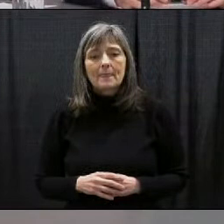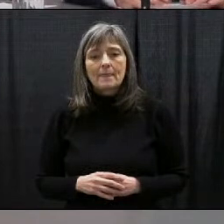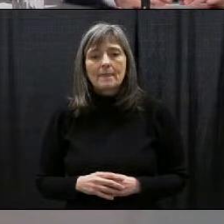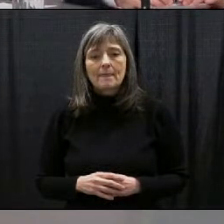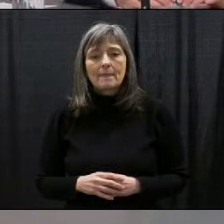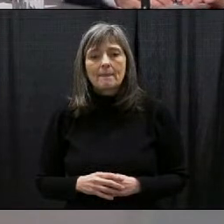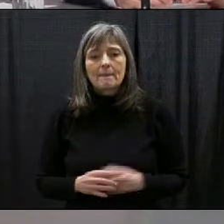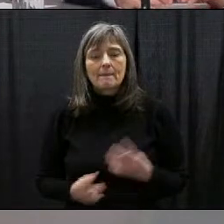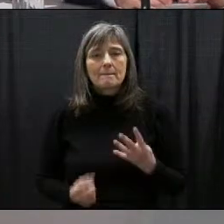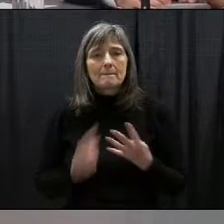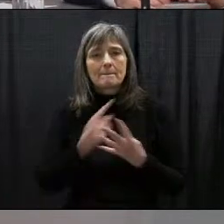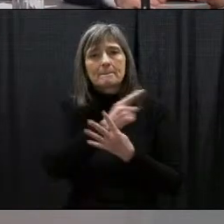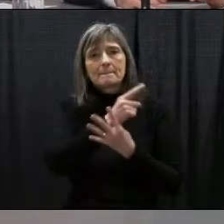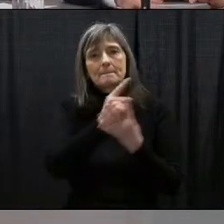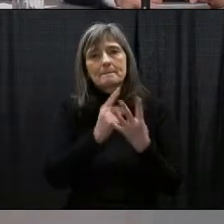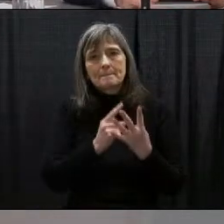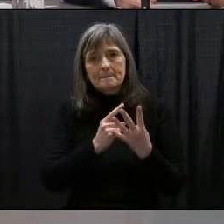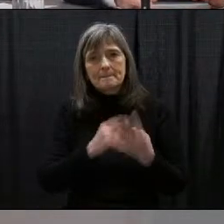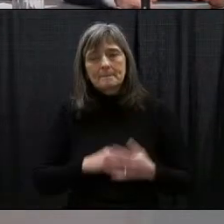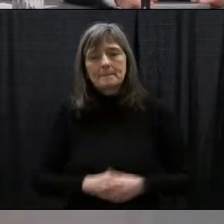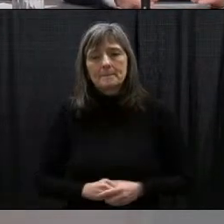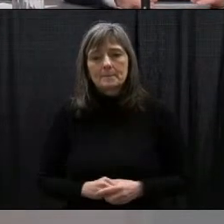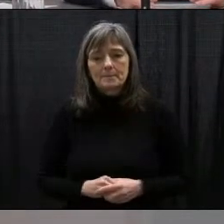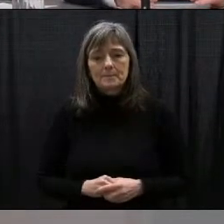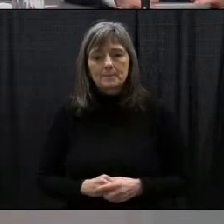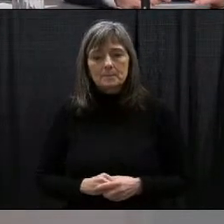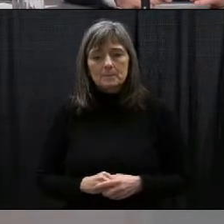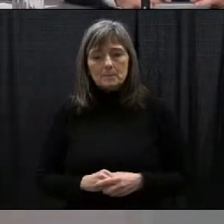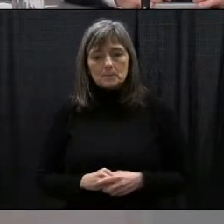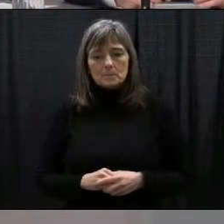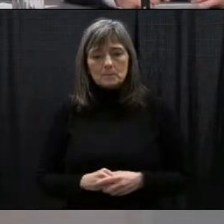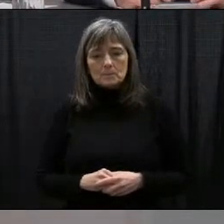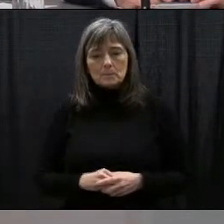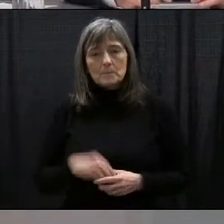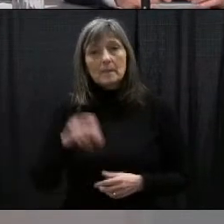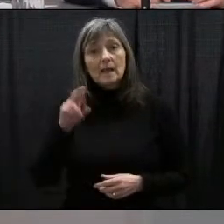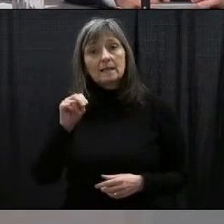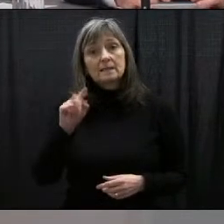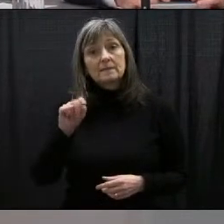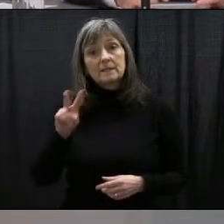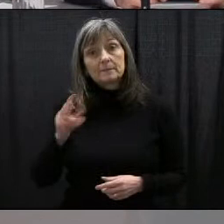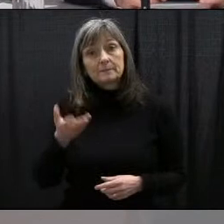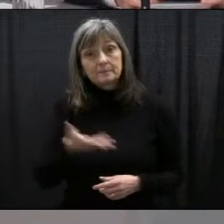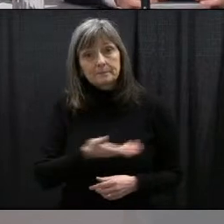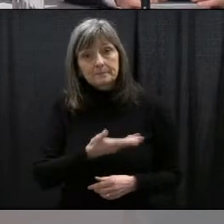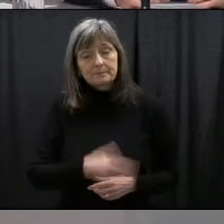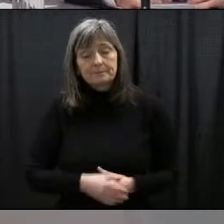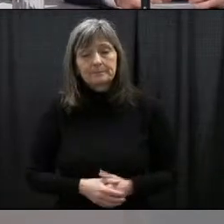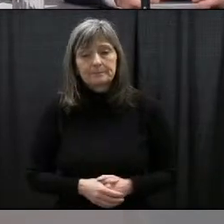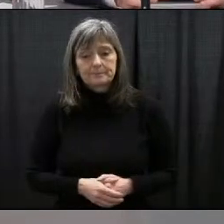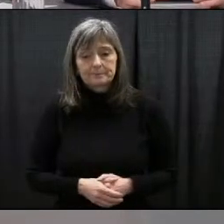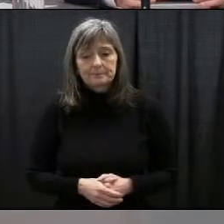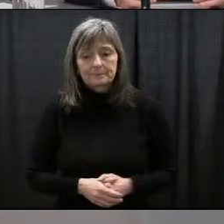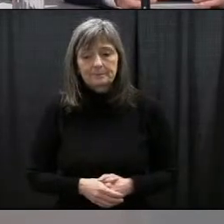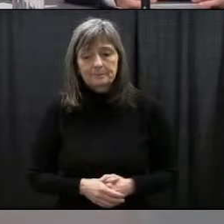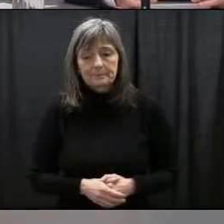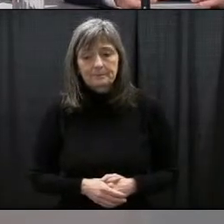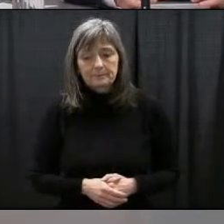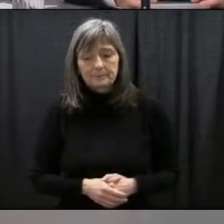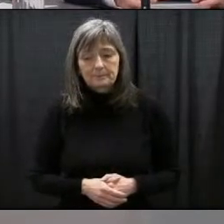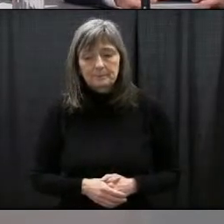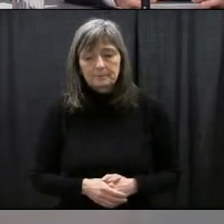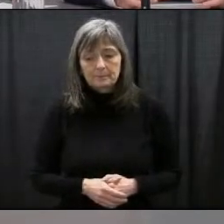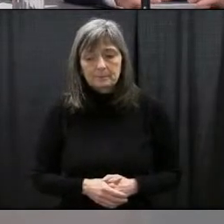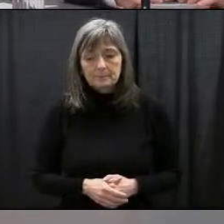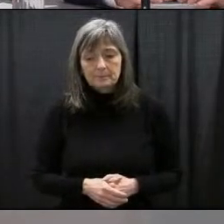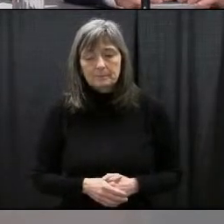I will now go back through each reporter to see if you have one final question. Ben Cleary with NTV, do you have a final question? Yes, I